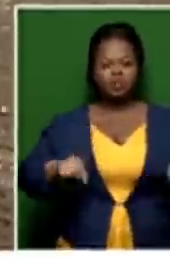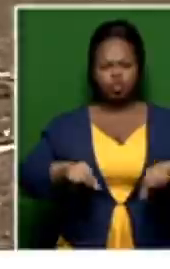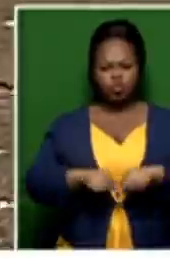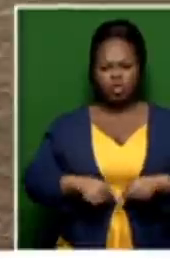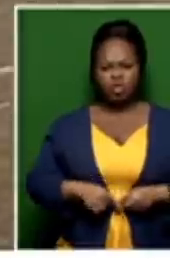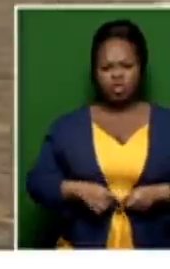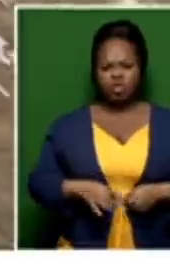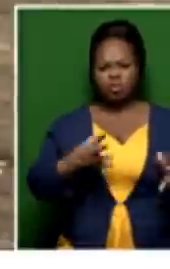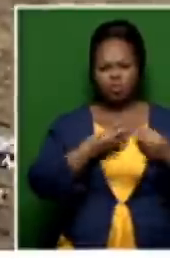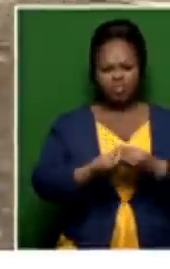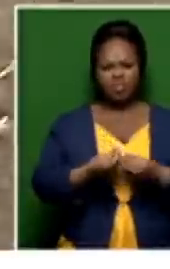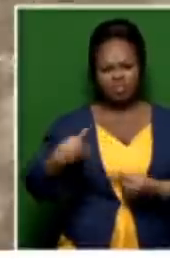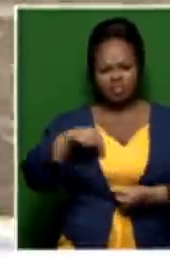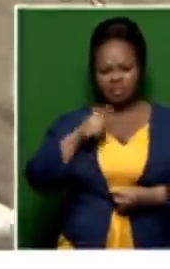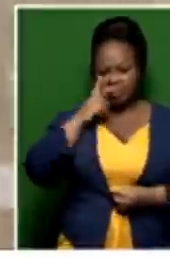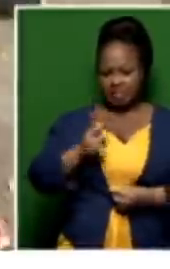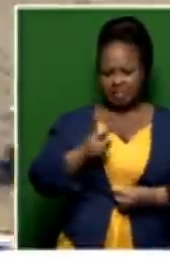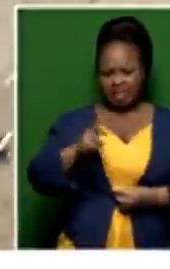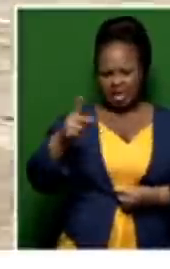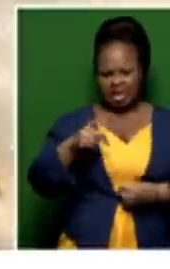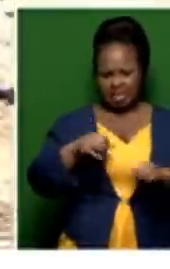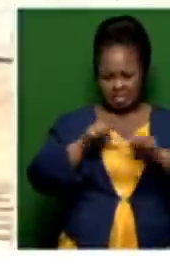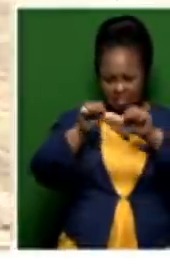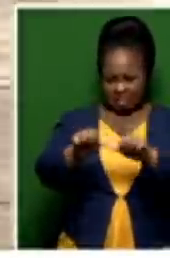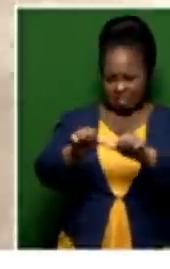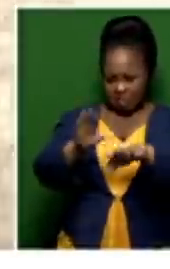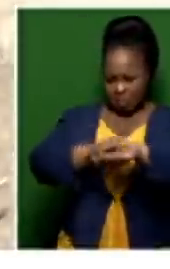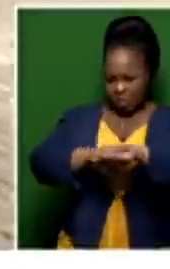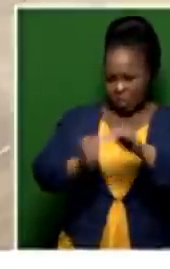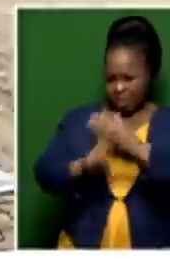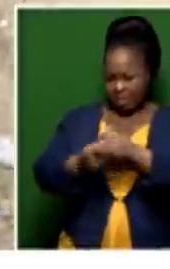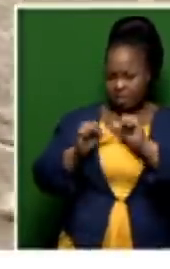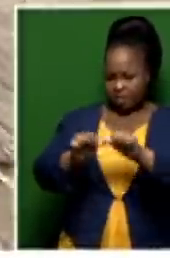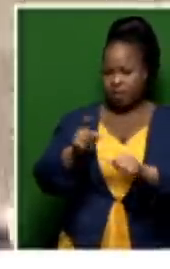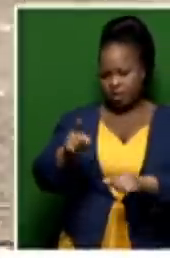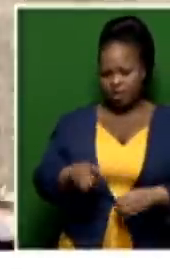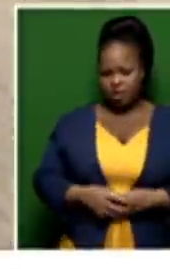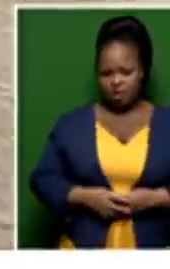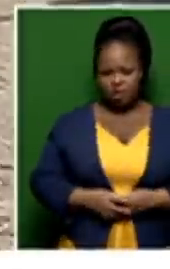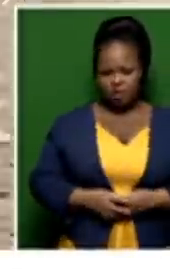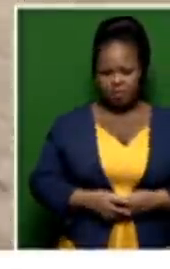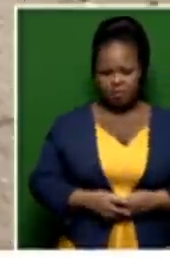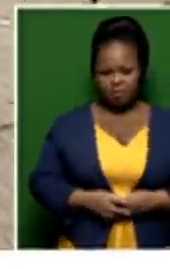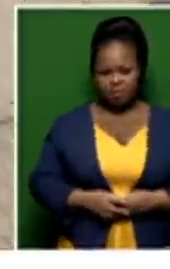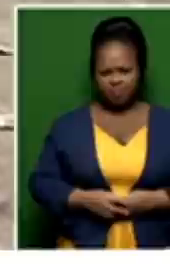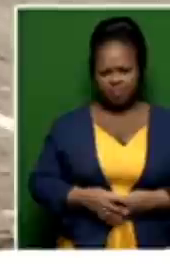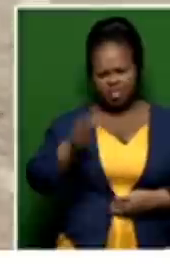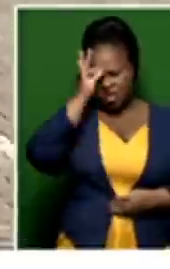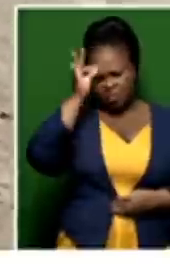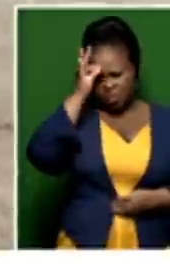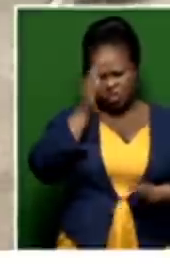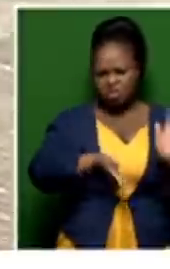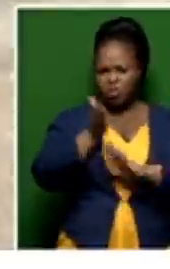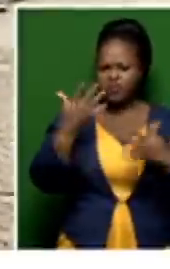towards that direction here. You see some of the looting is taking place. The police have completely